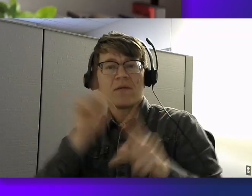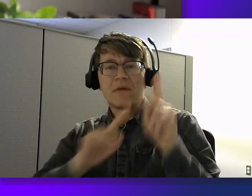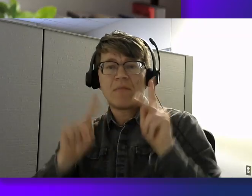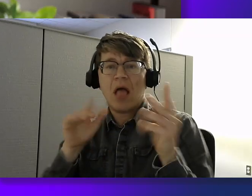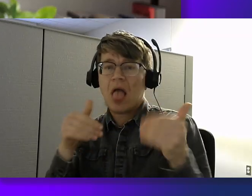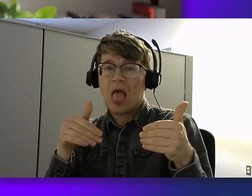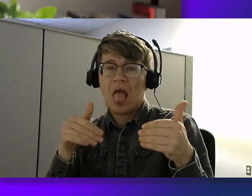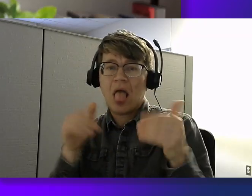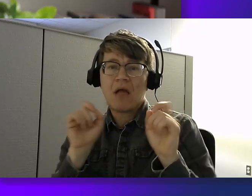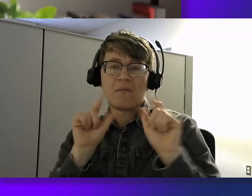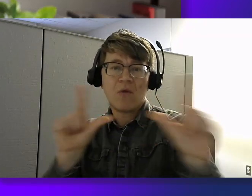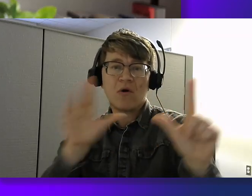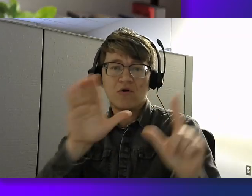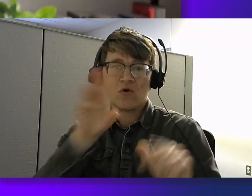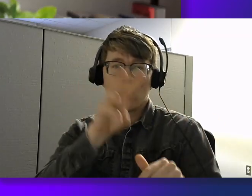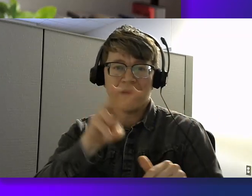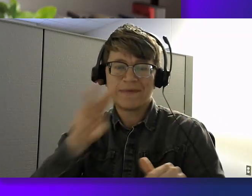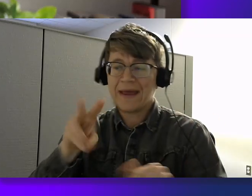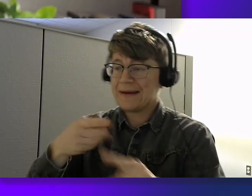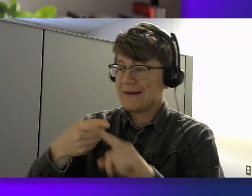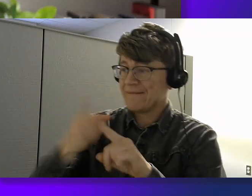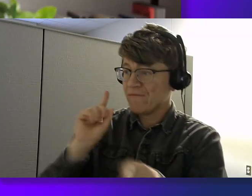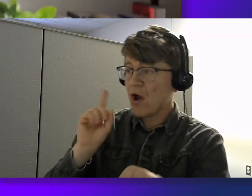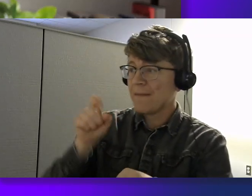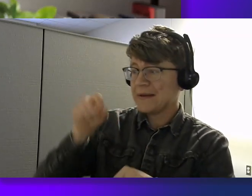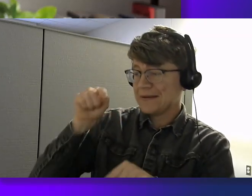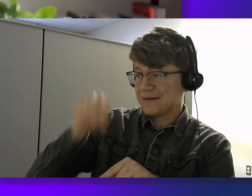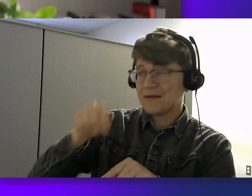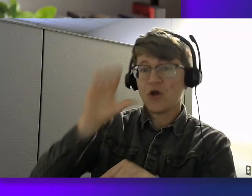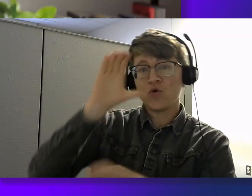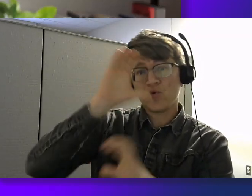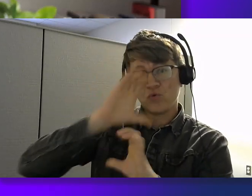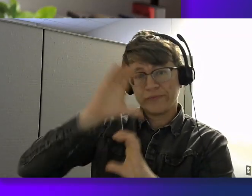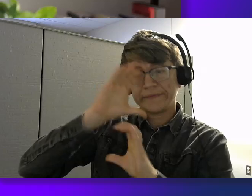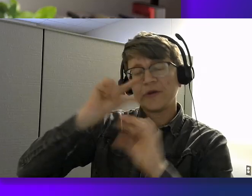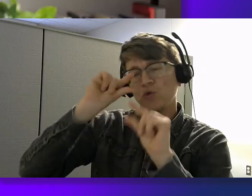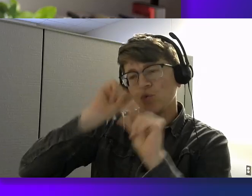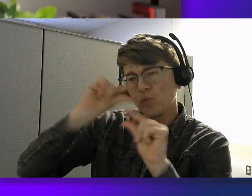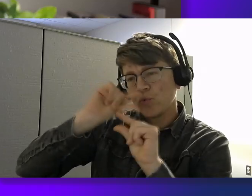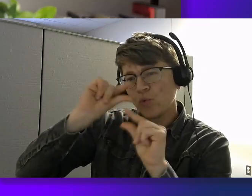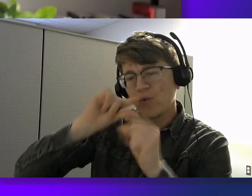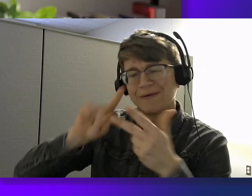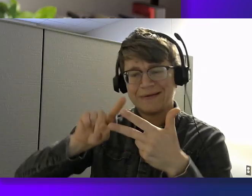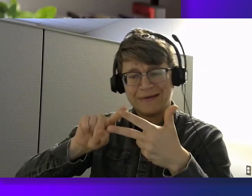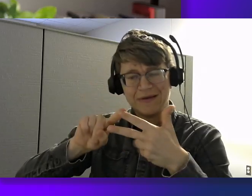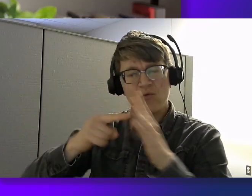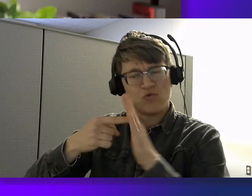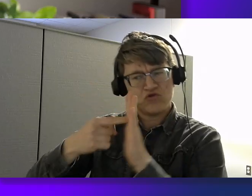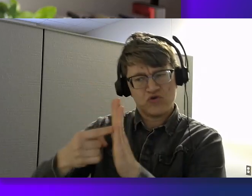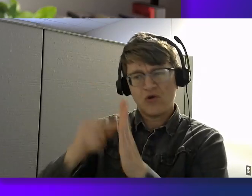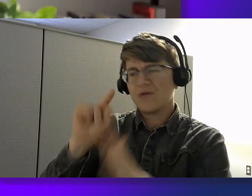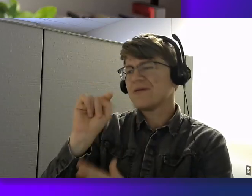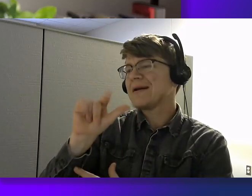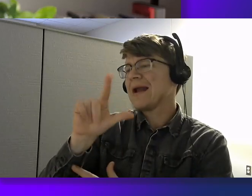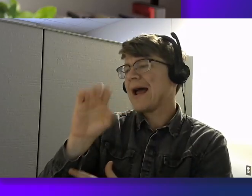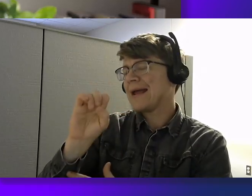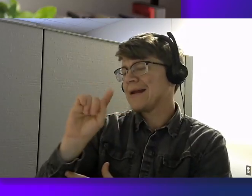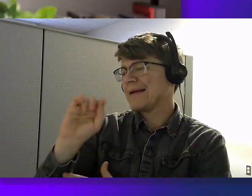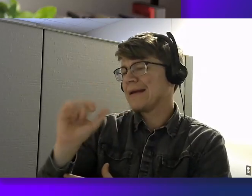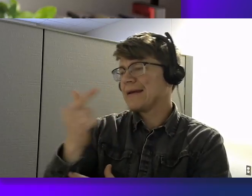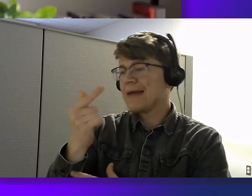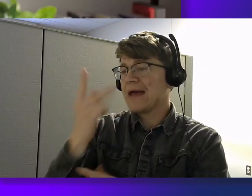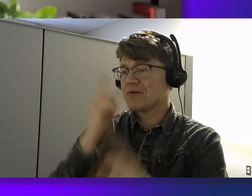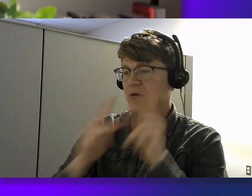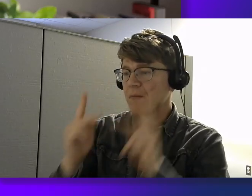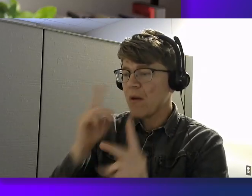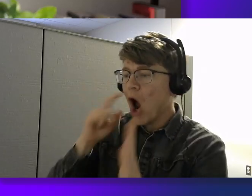results pages, or SERPs, and its purpose is to entice people to click through onto your website. In most